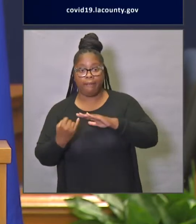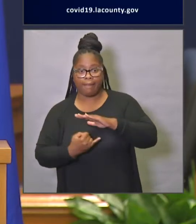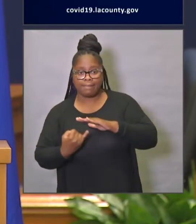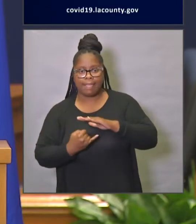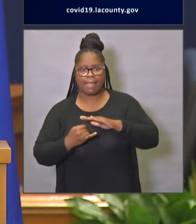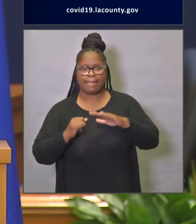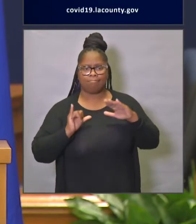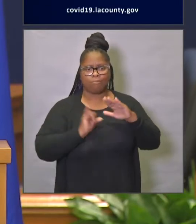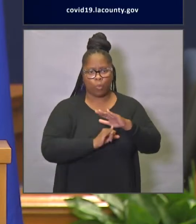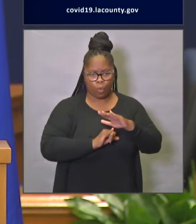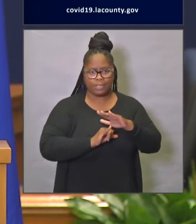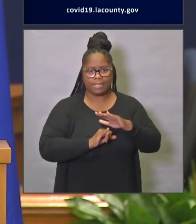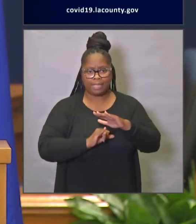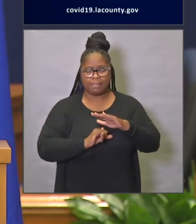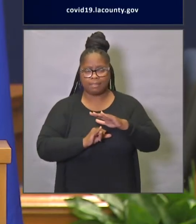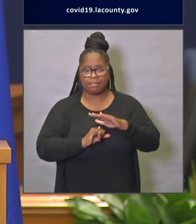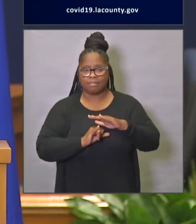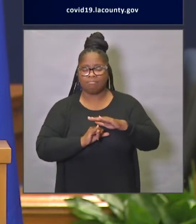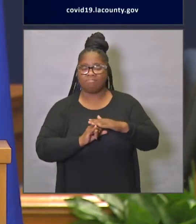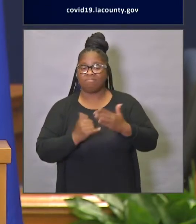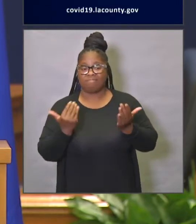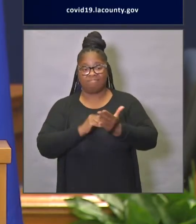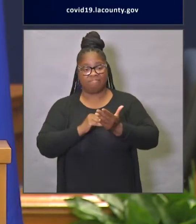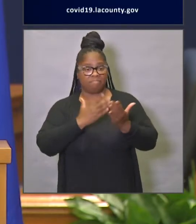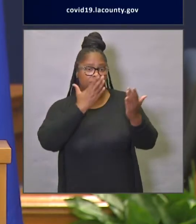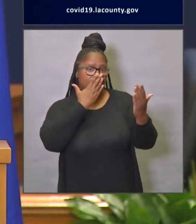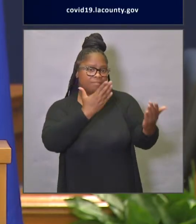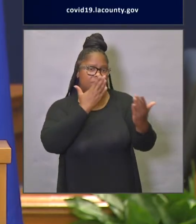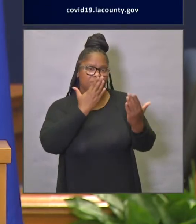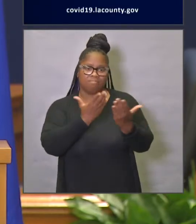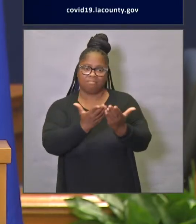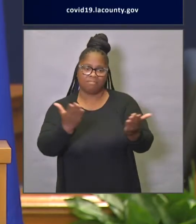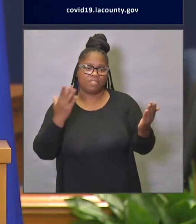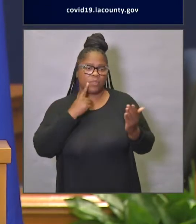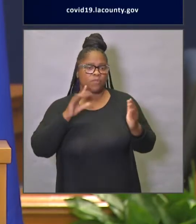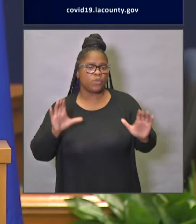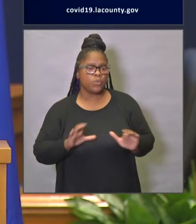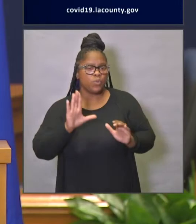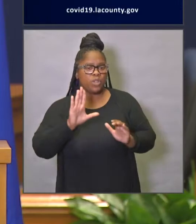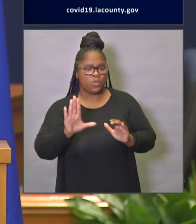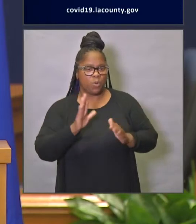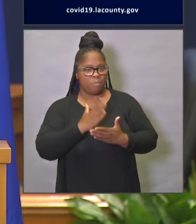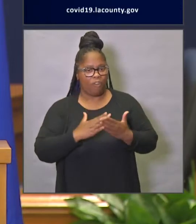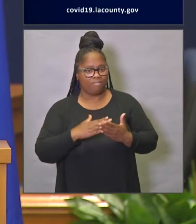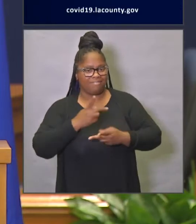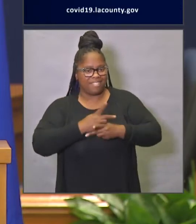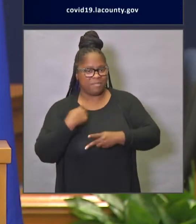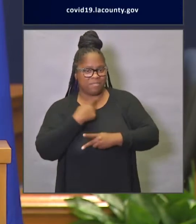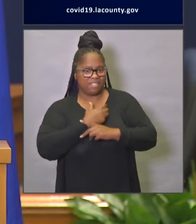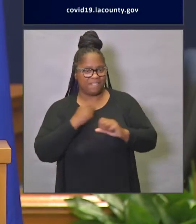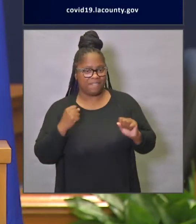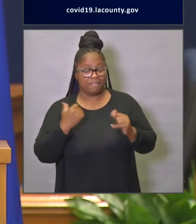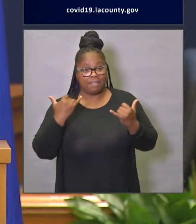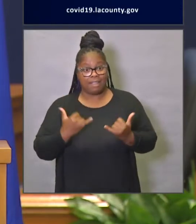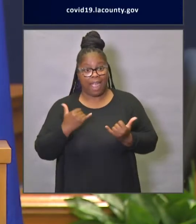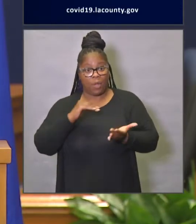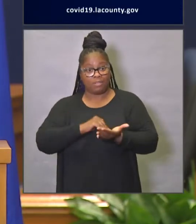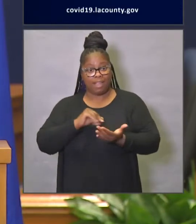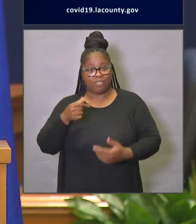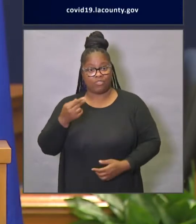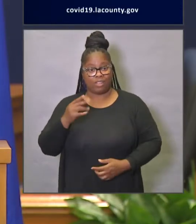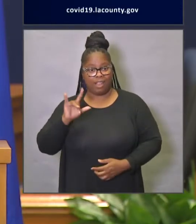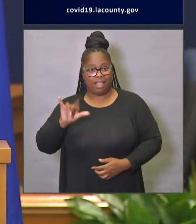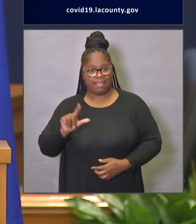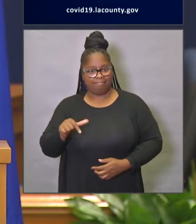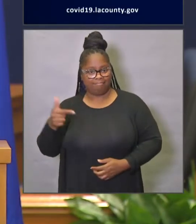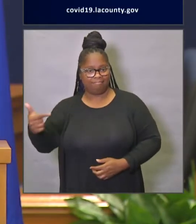quarantine. And as always, we give our thanks to everyone for doing their part to keep us safe. And now Dr. Galley will give us